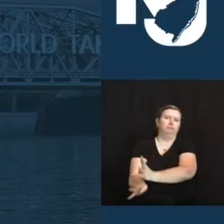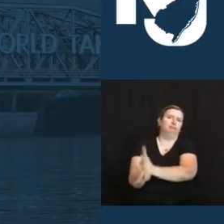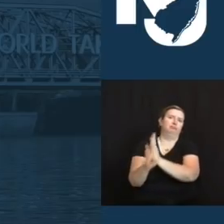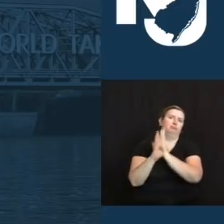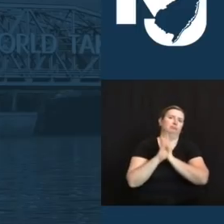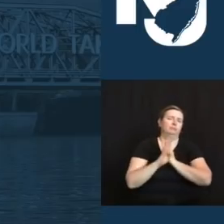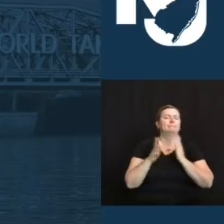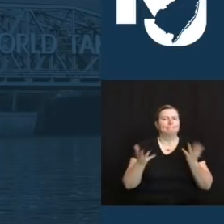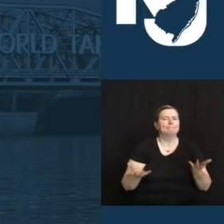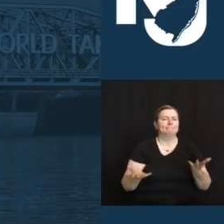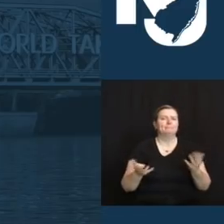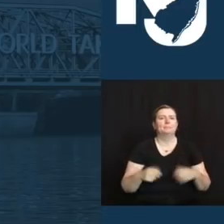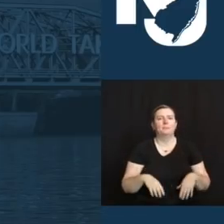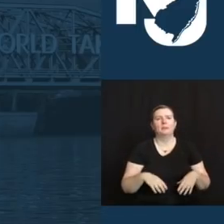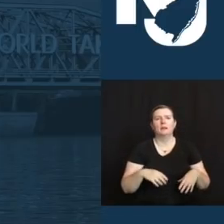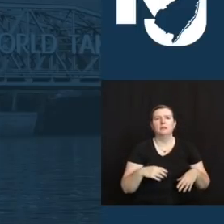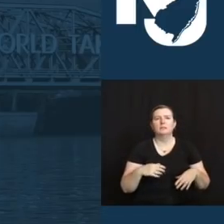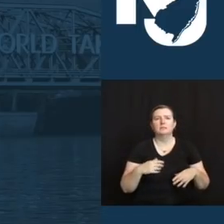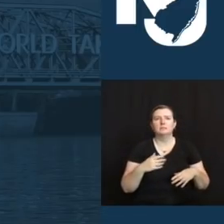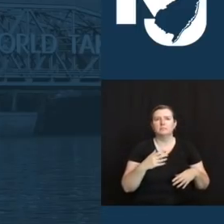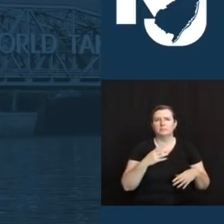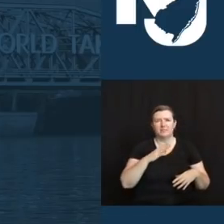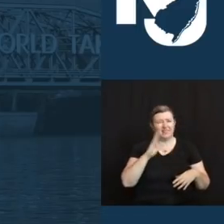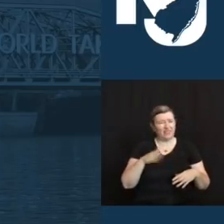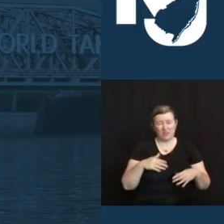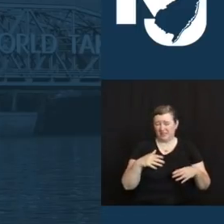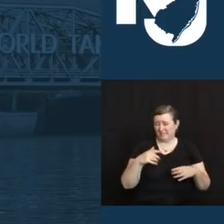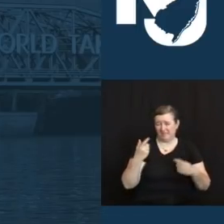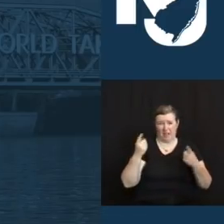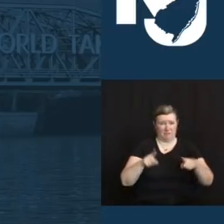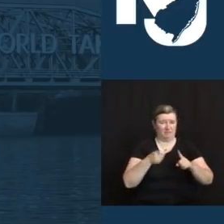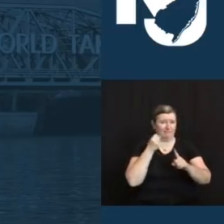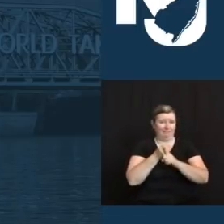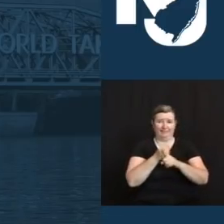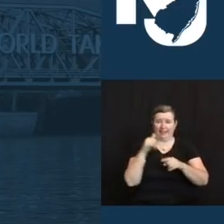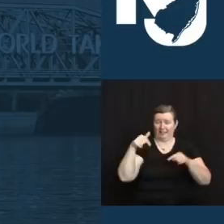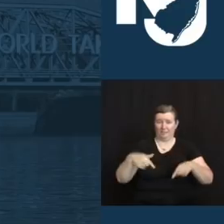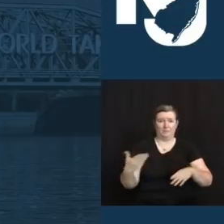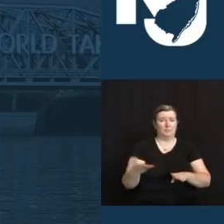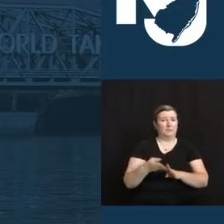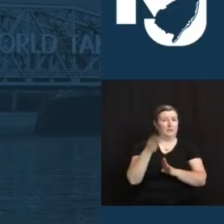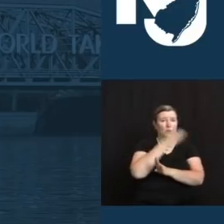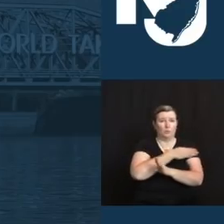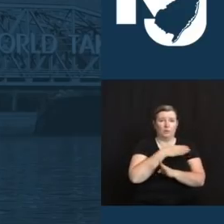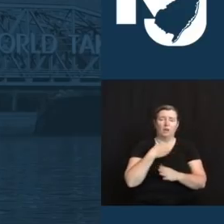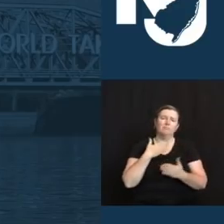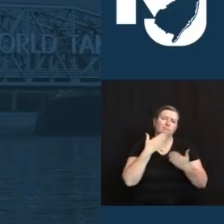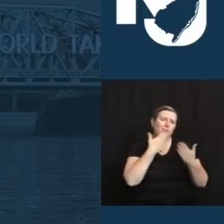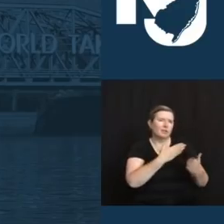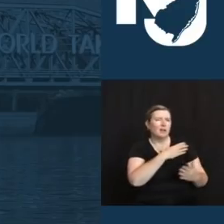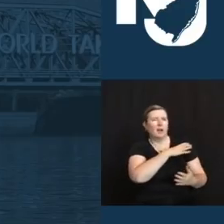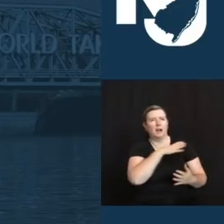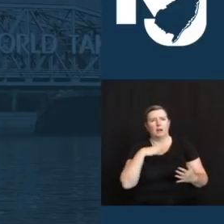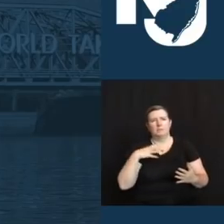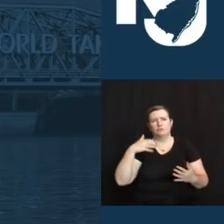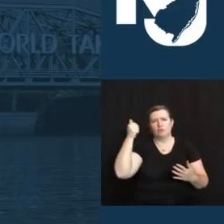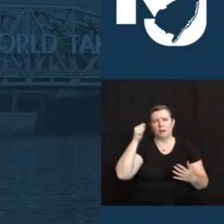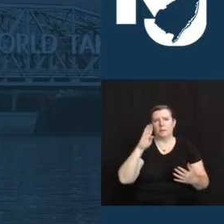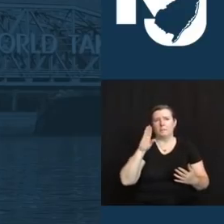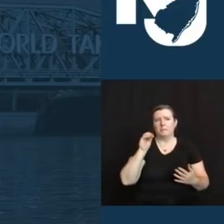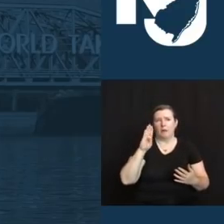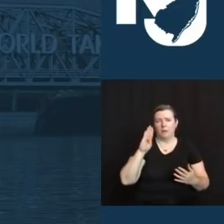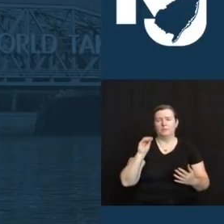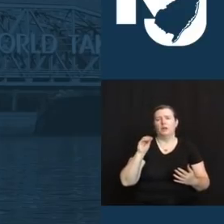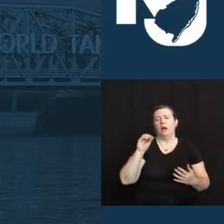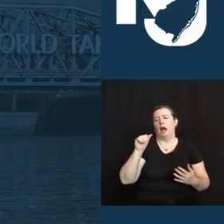sense unprecedented, and I thank the Commissioner, Rob Acero-Angelo, and his team, especially the women and men on the front